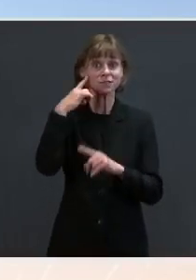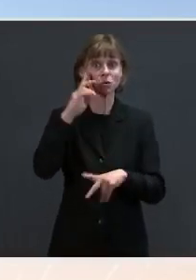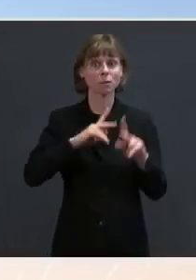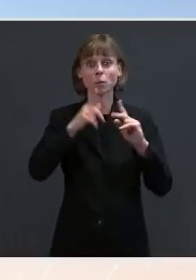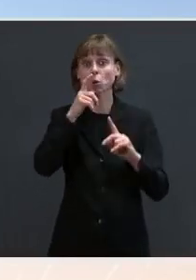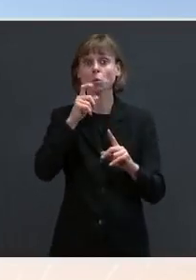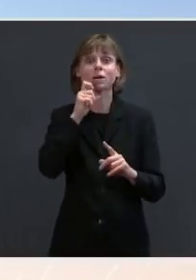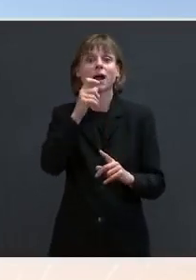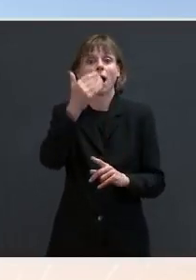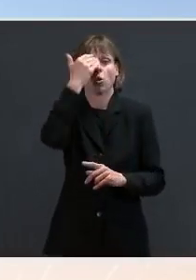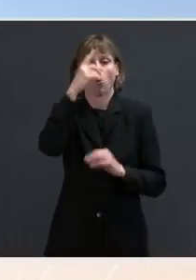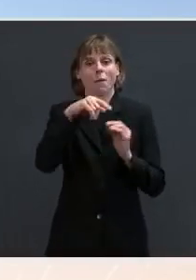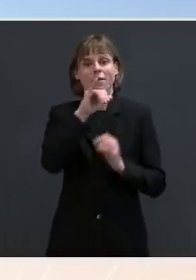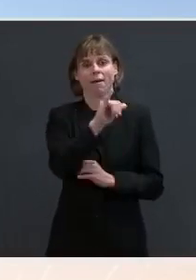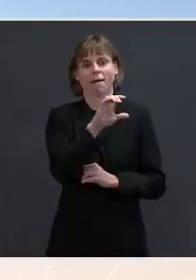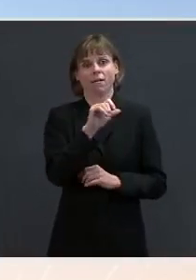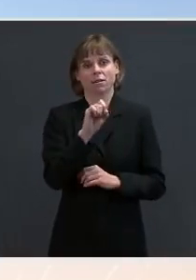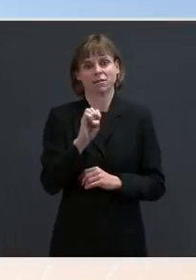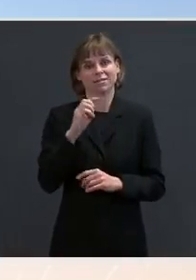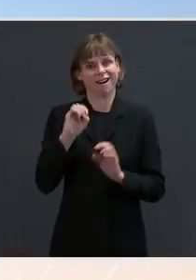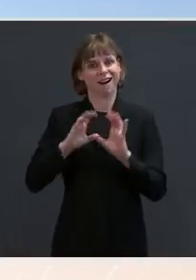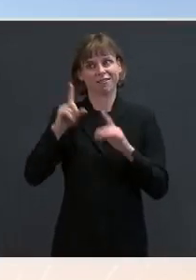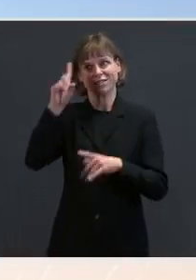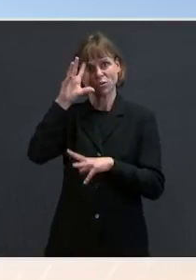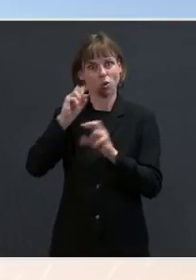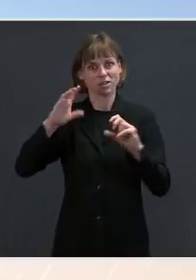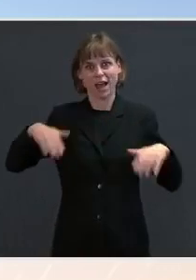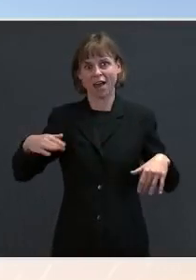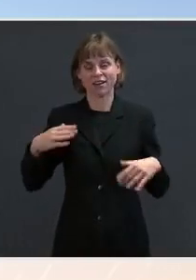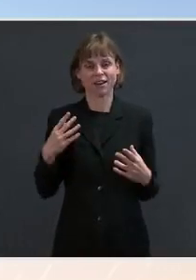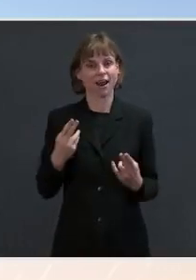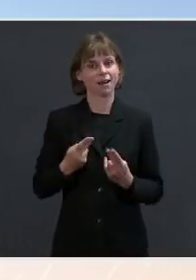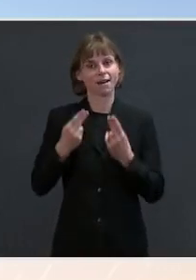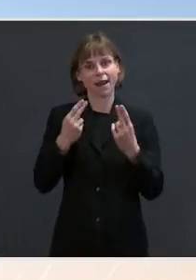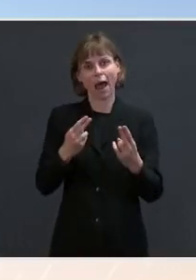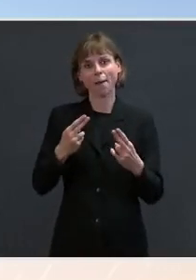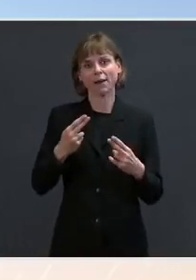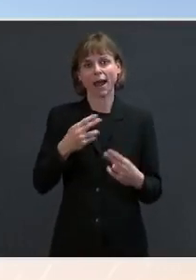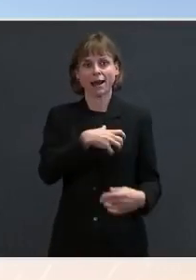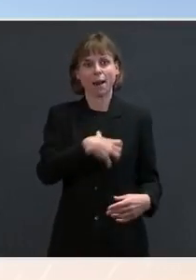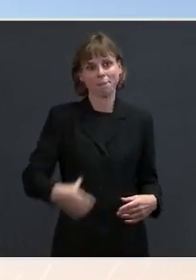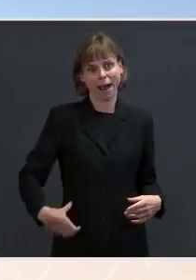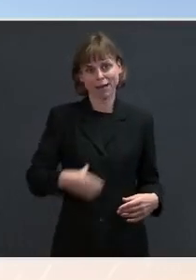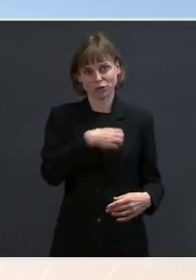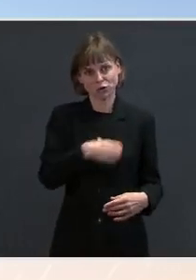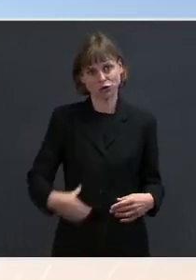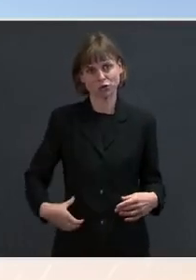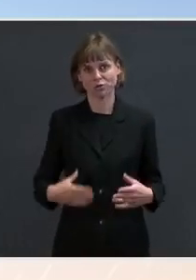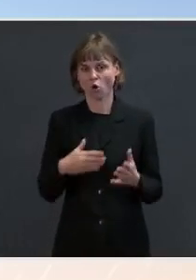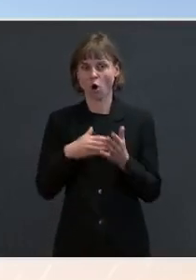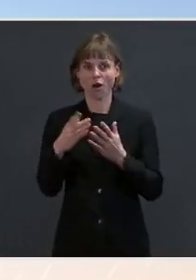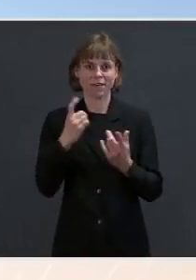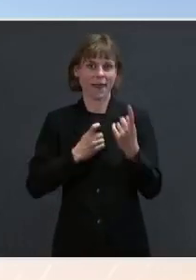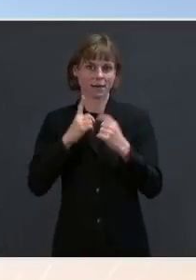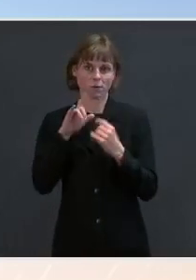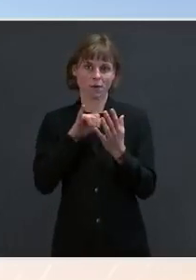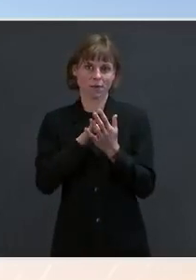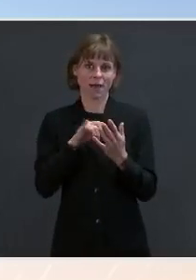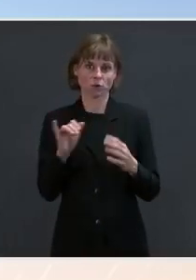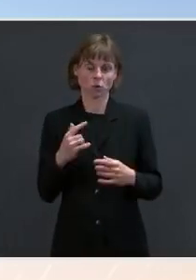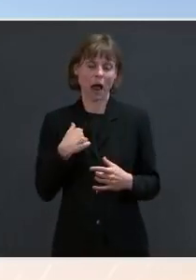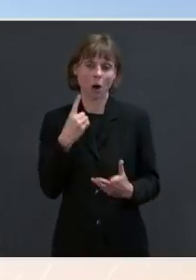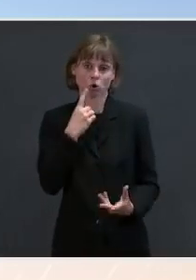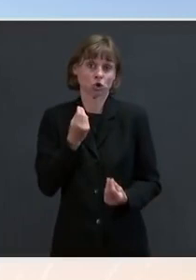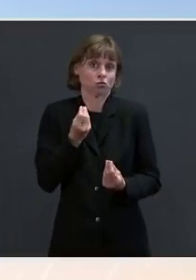case. Obviously, the president has not even nominated ambassadors, as I know you frequently ask about in here. So I was just simply